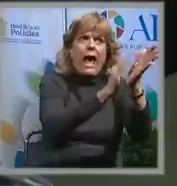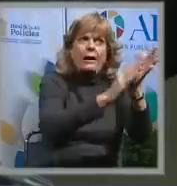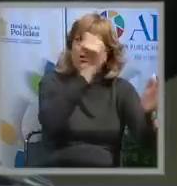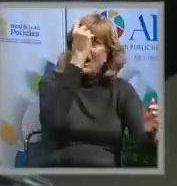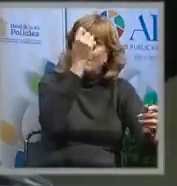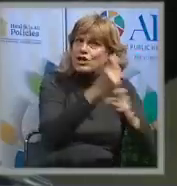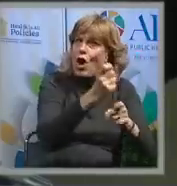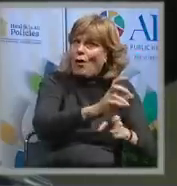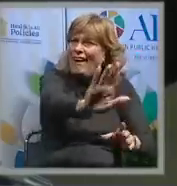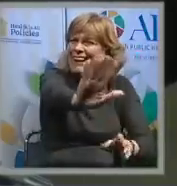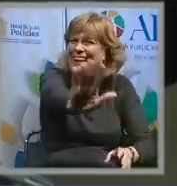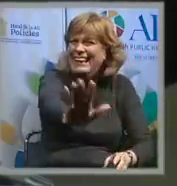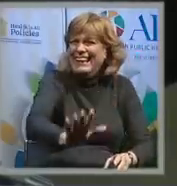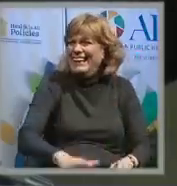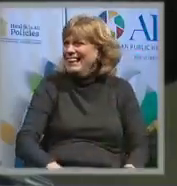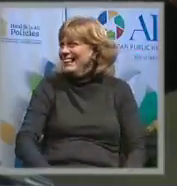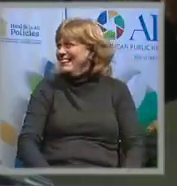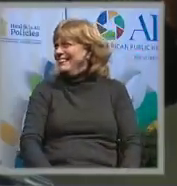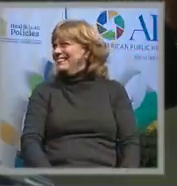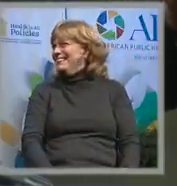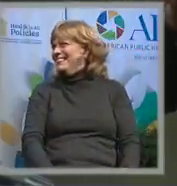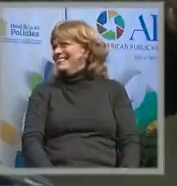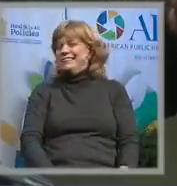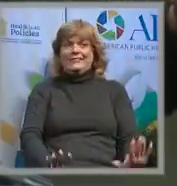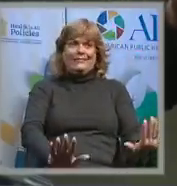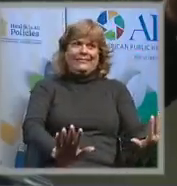Give me a hand for humor. Gotta have some humor.